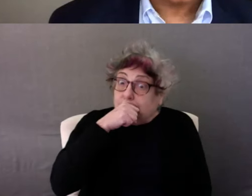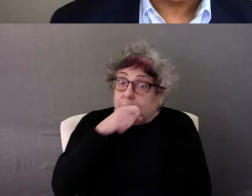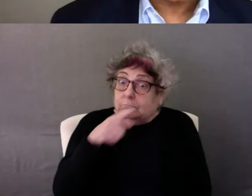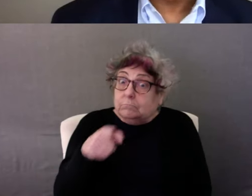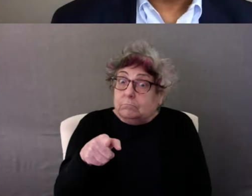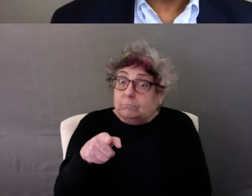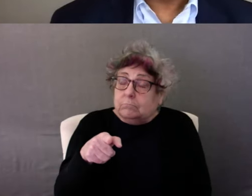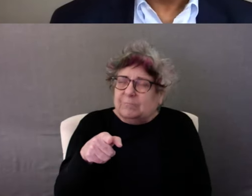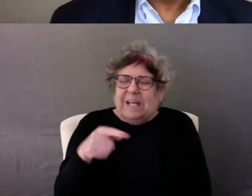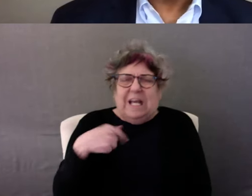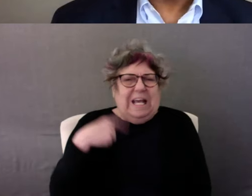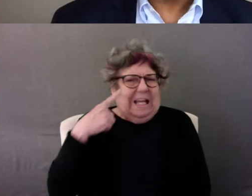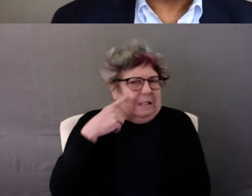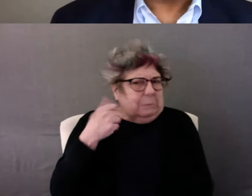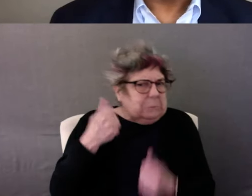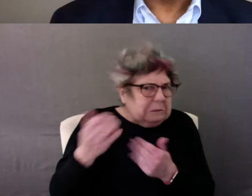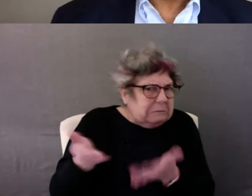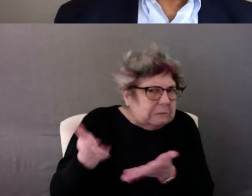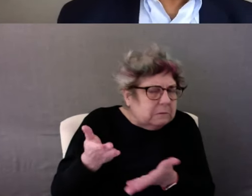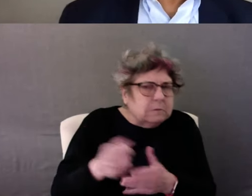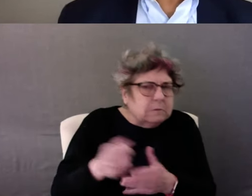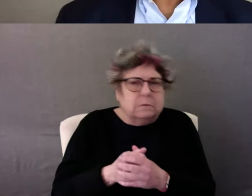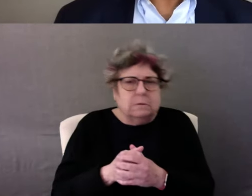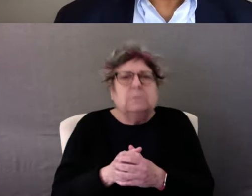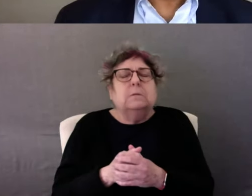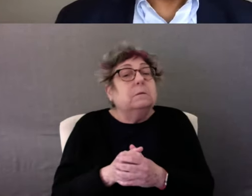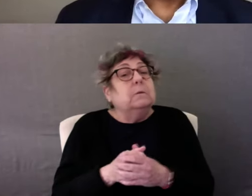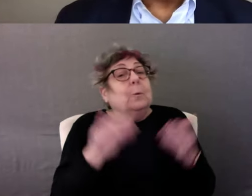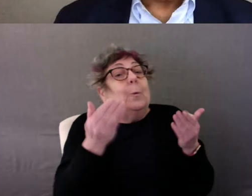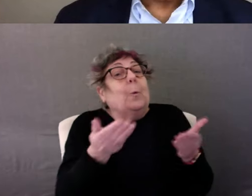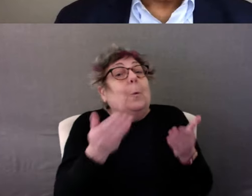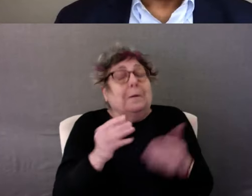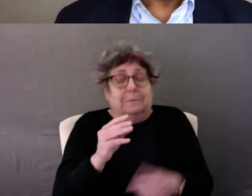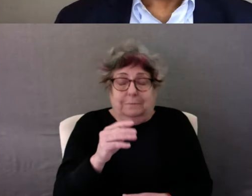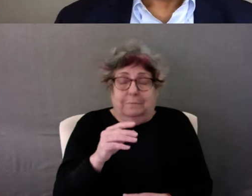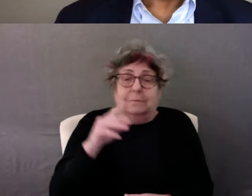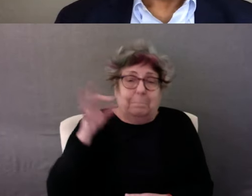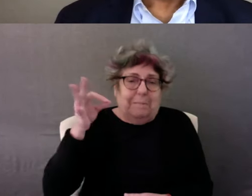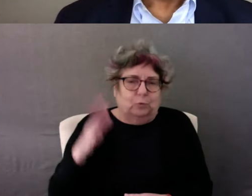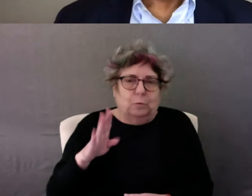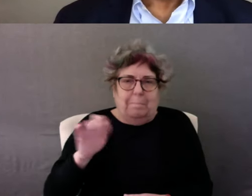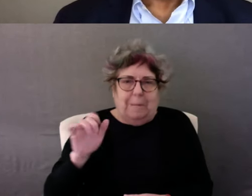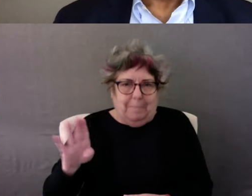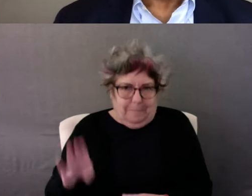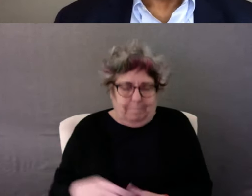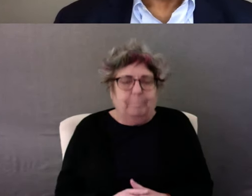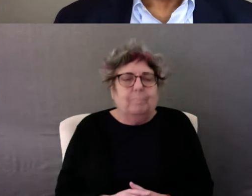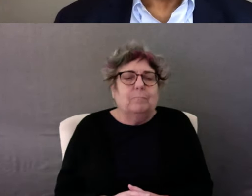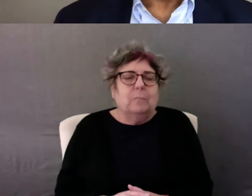While I think I'm trying to get her there. Okay. Okay, go ahead, Pastor Bibbs. Thank you so much. Thank you, Dr. Nguyen,